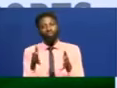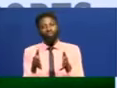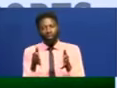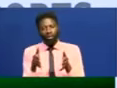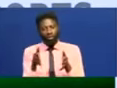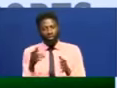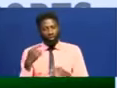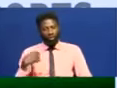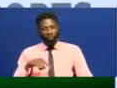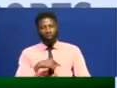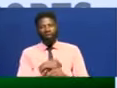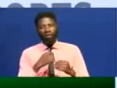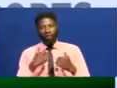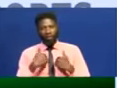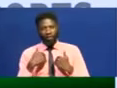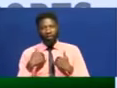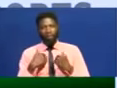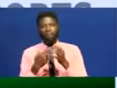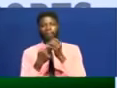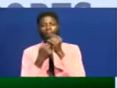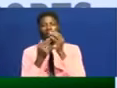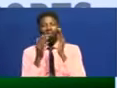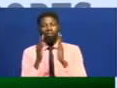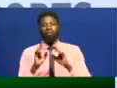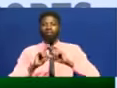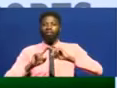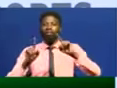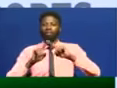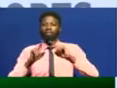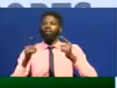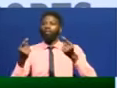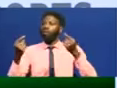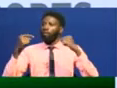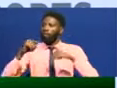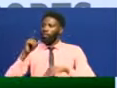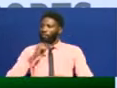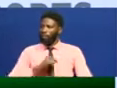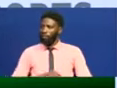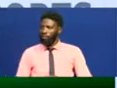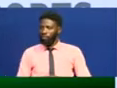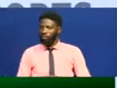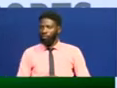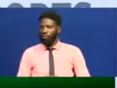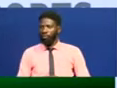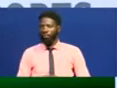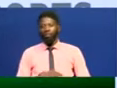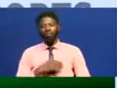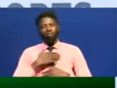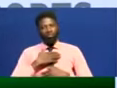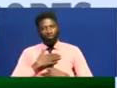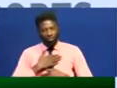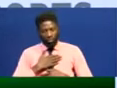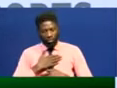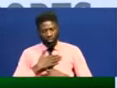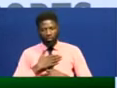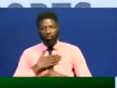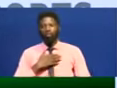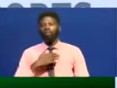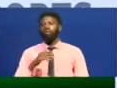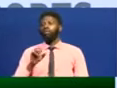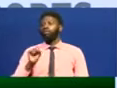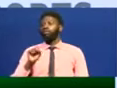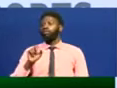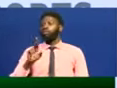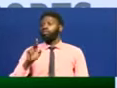joined by a number of these partners. His Excellency Arnaud Souquet, the Ambassador of France